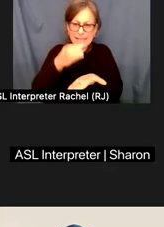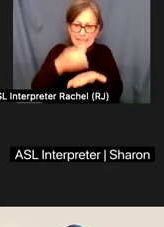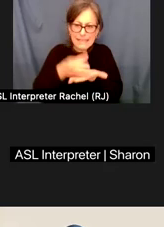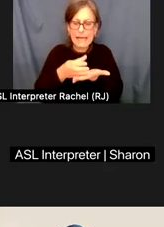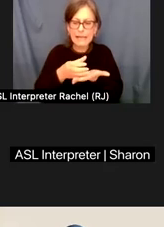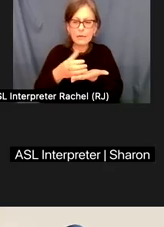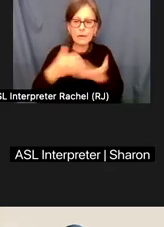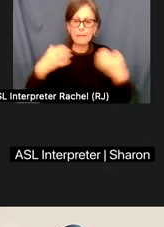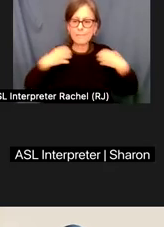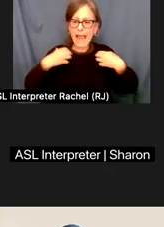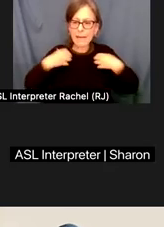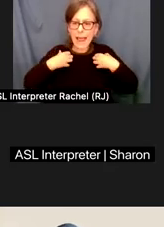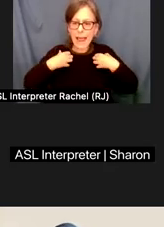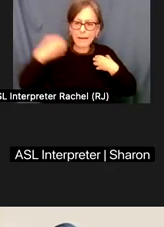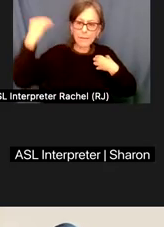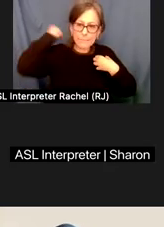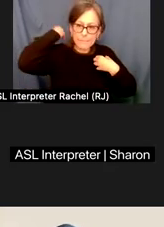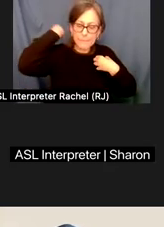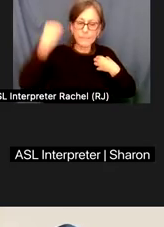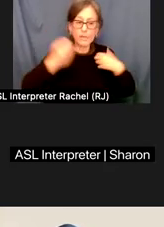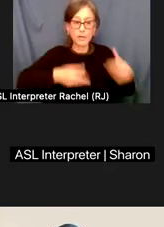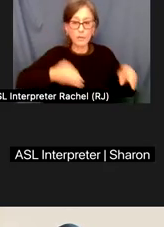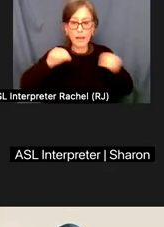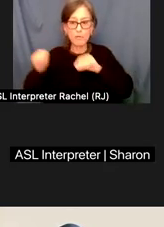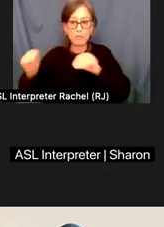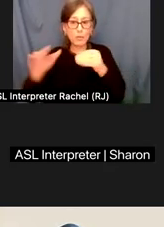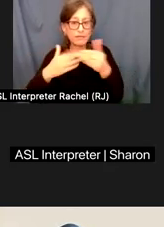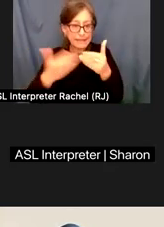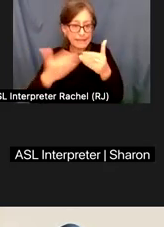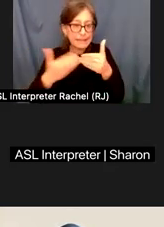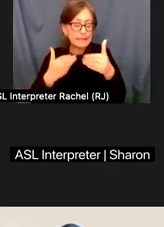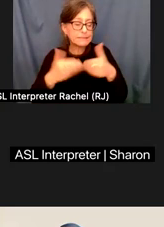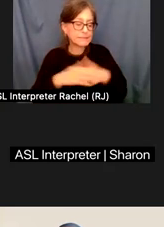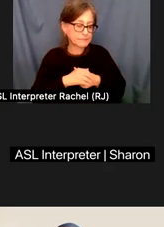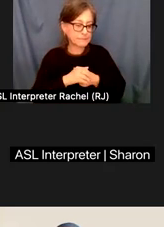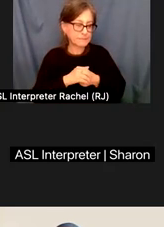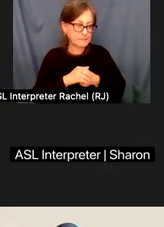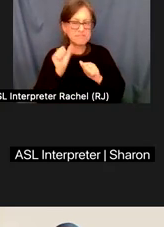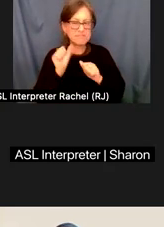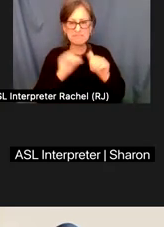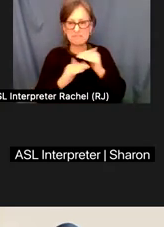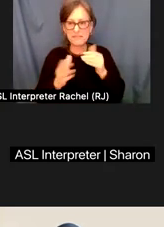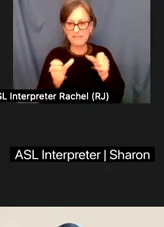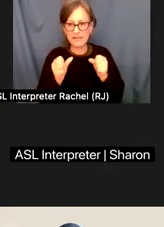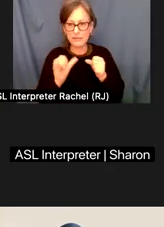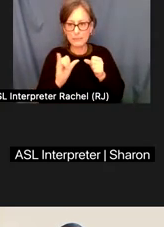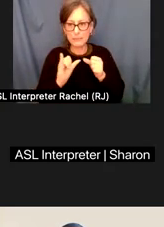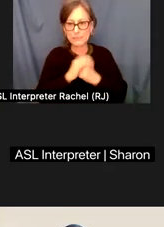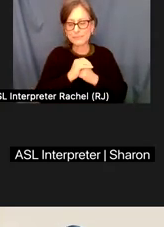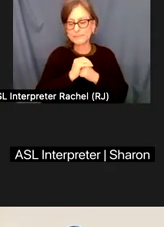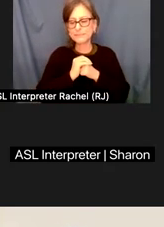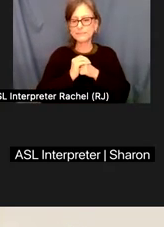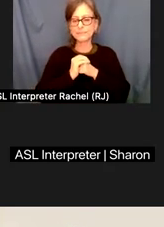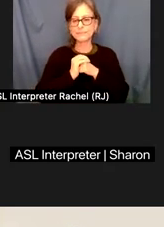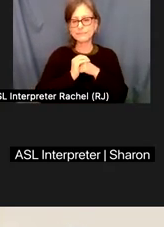backpacks where you can quickly take them or move them, and you can access them quickly as well. All